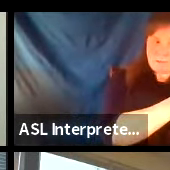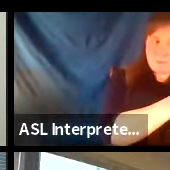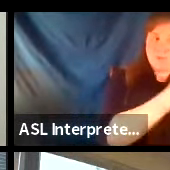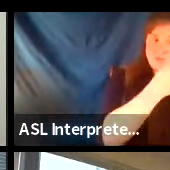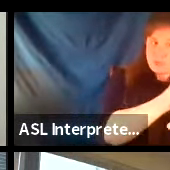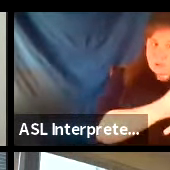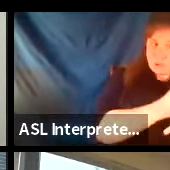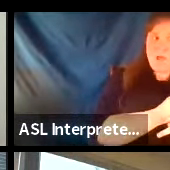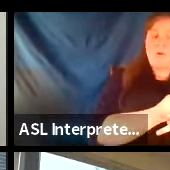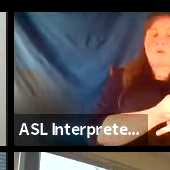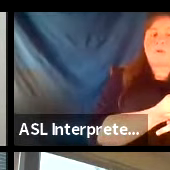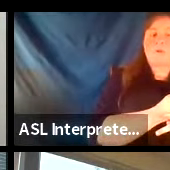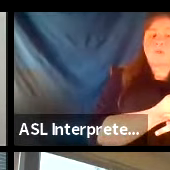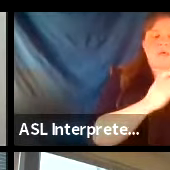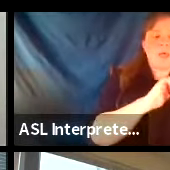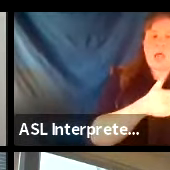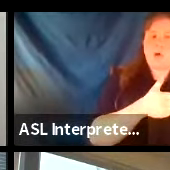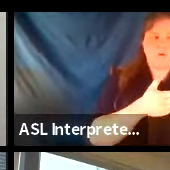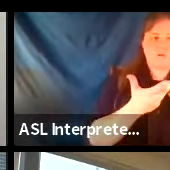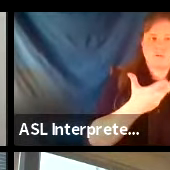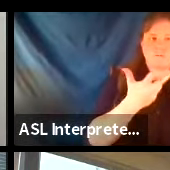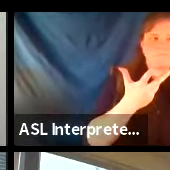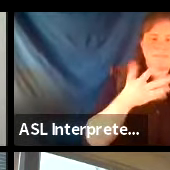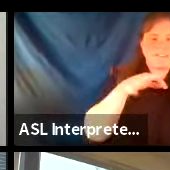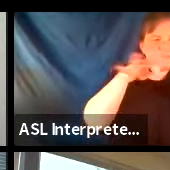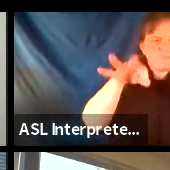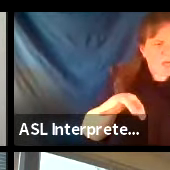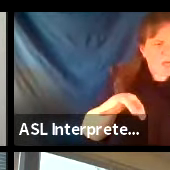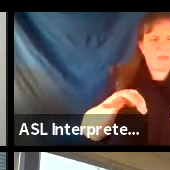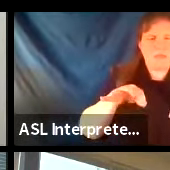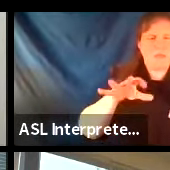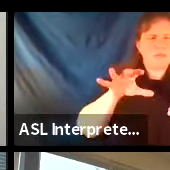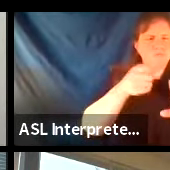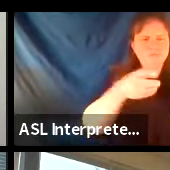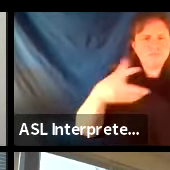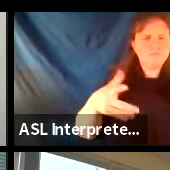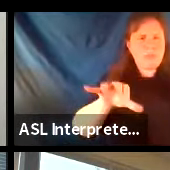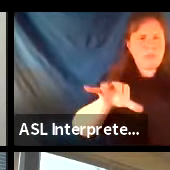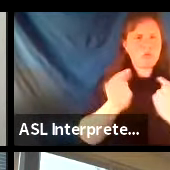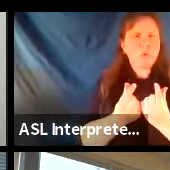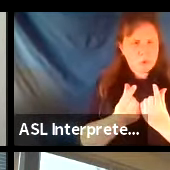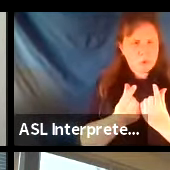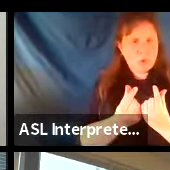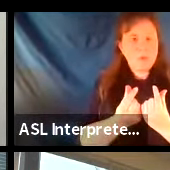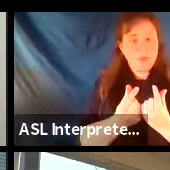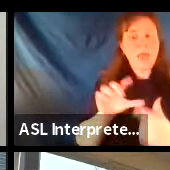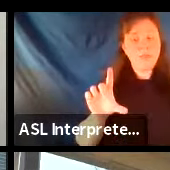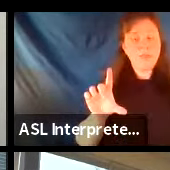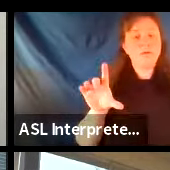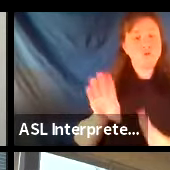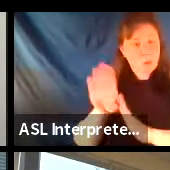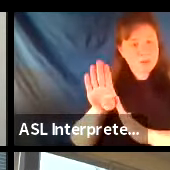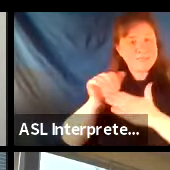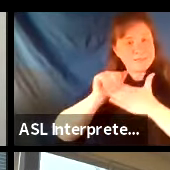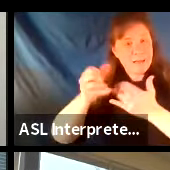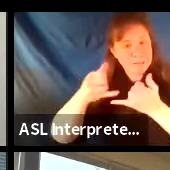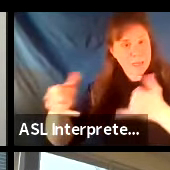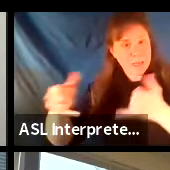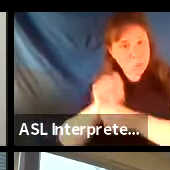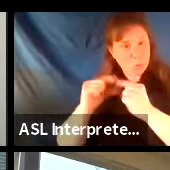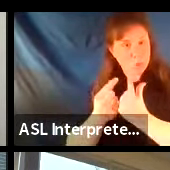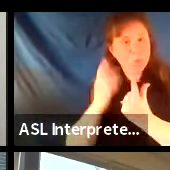these individuals, helping to further define this group. As far as the definitions as well, the drafting guidelines work group, will be taking a